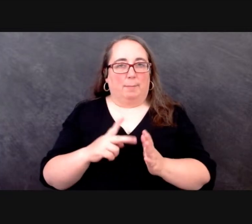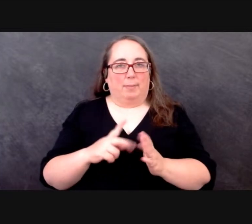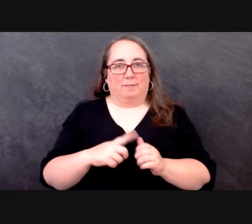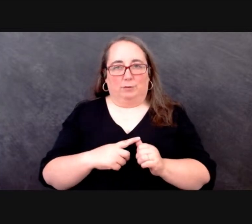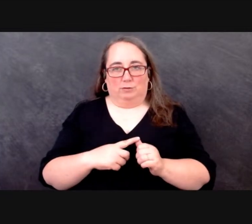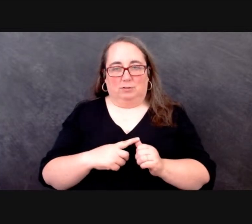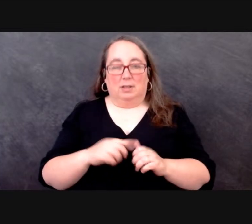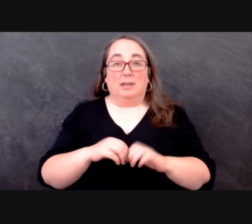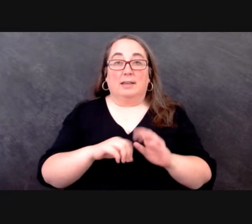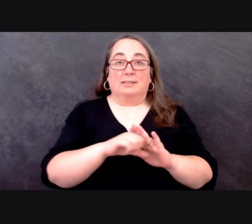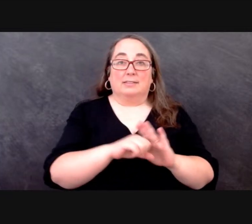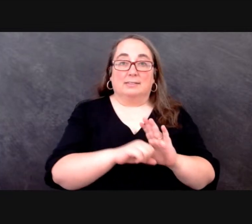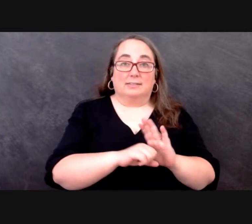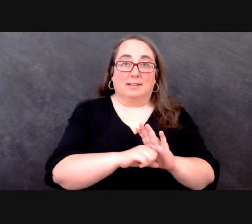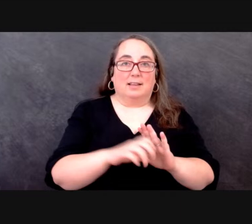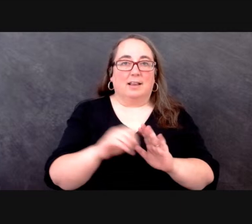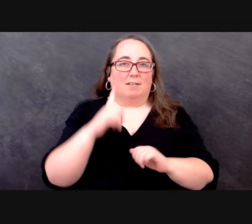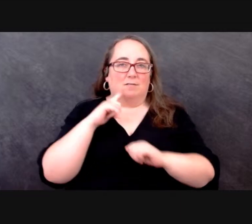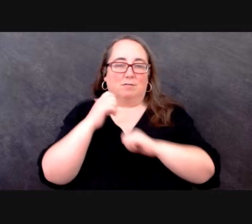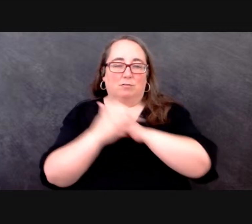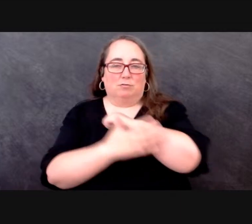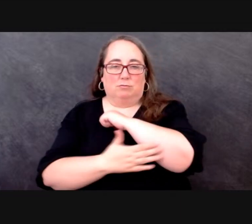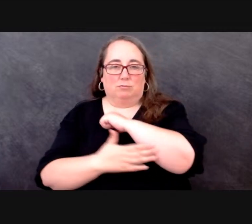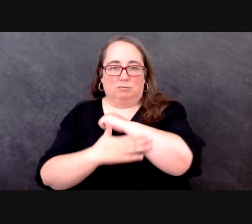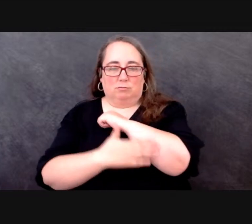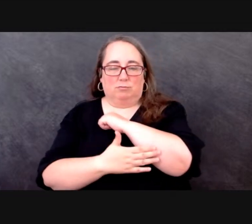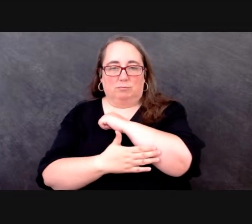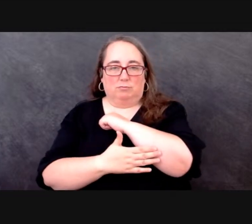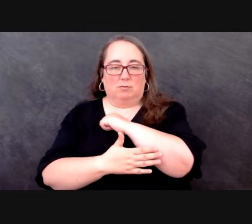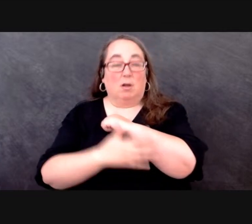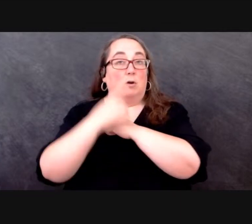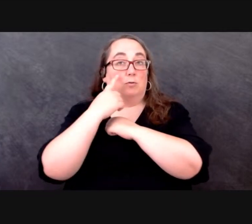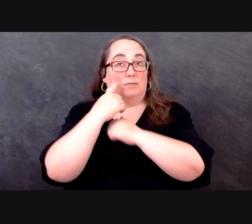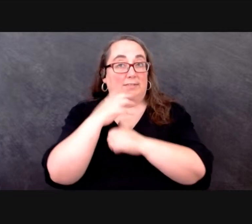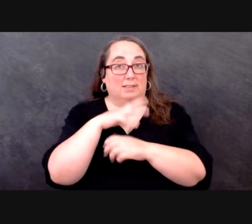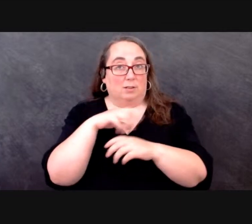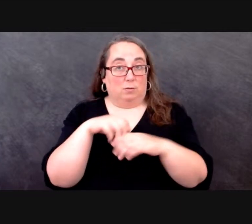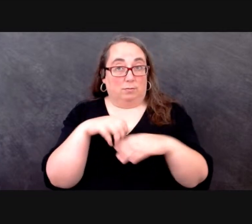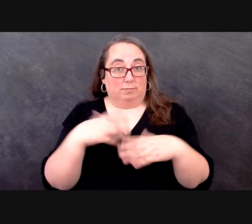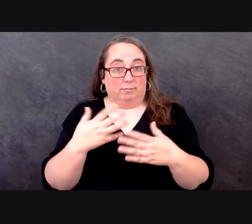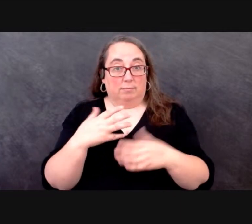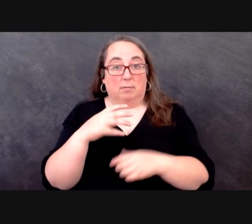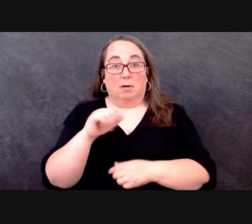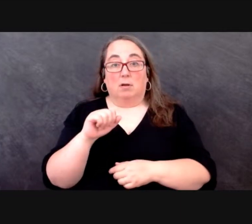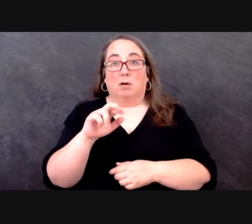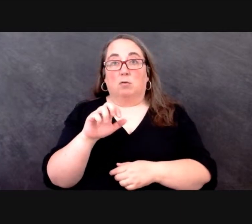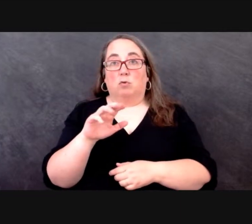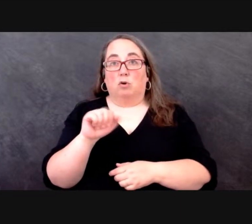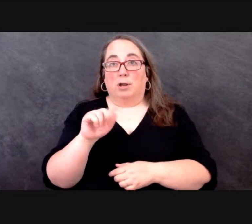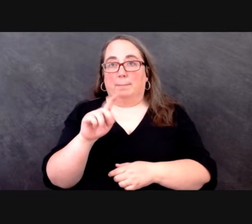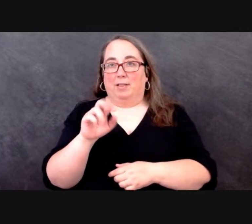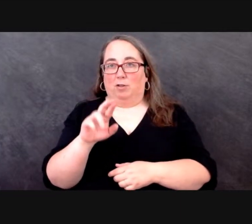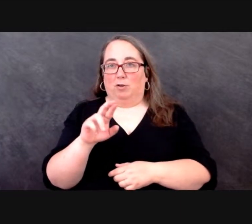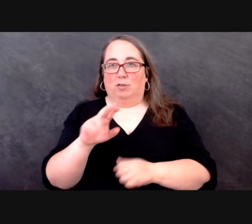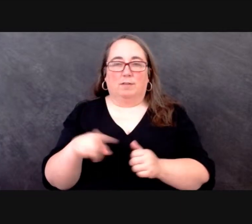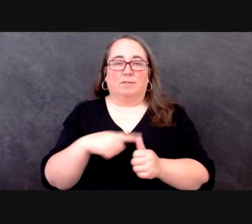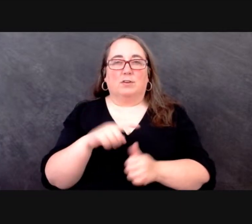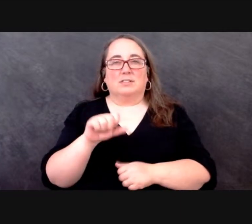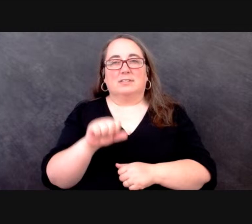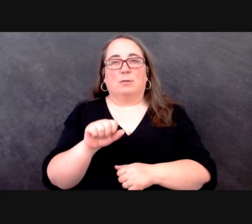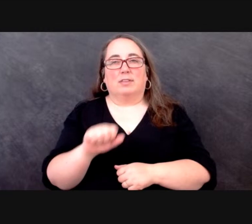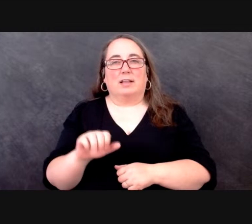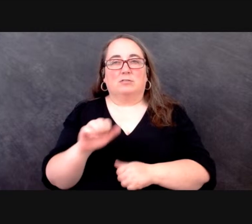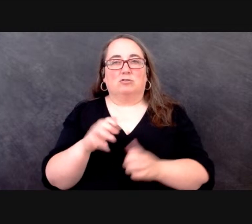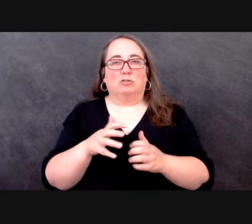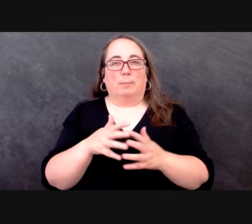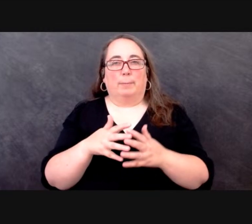state and in the nation. Recent firsts include Aruna Miller, the first South Asian American